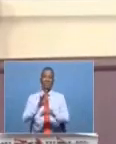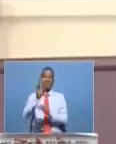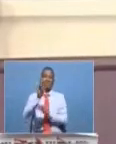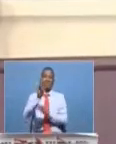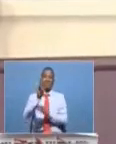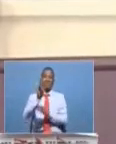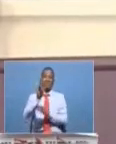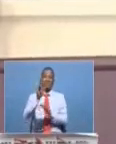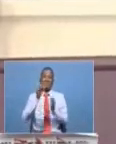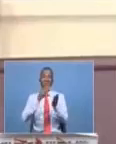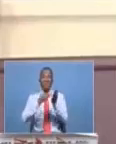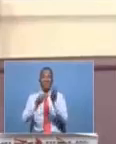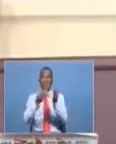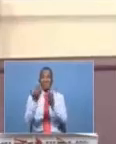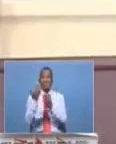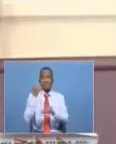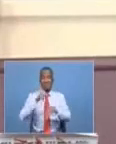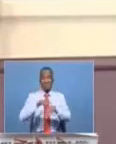February.